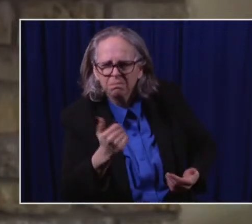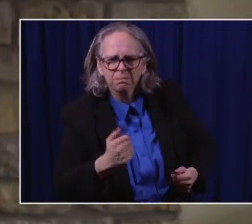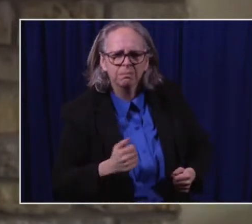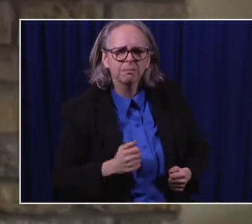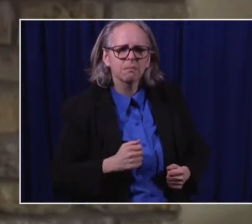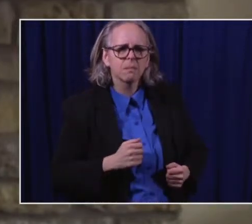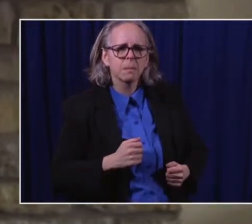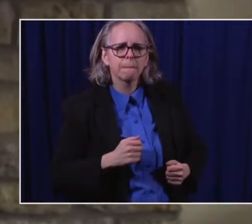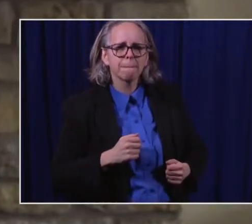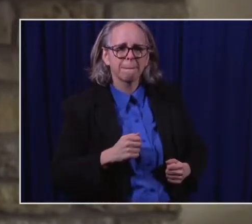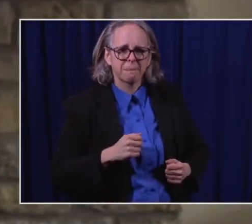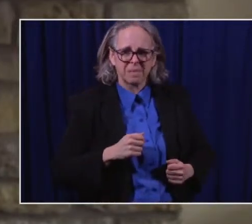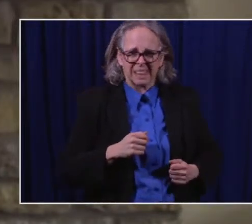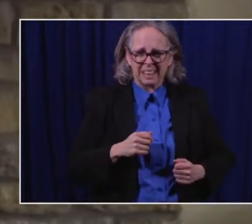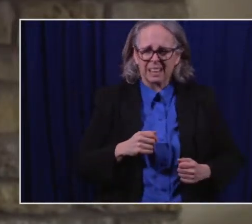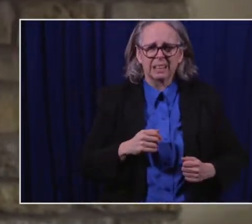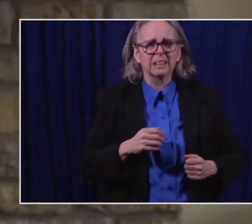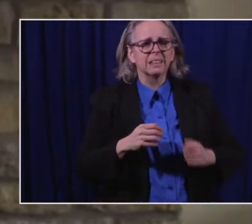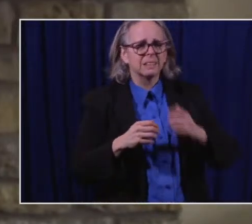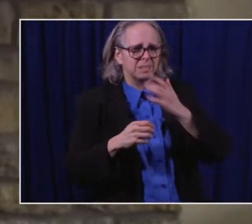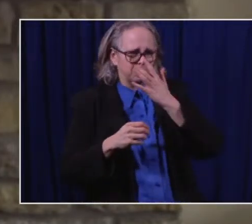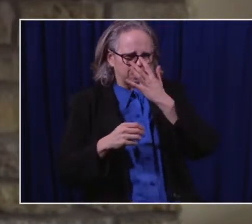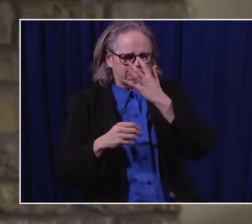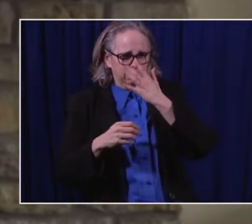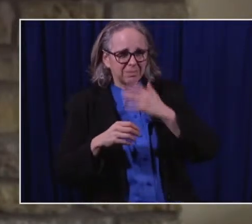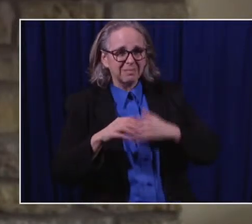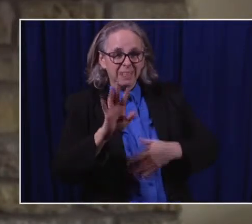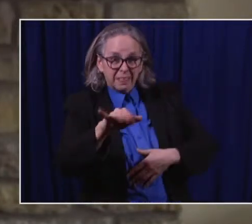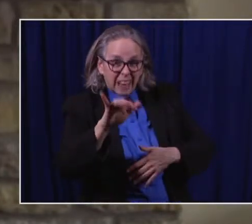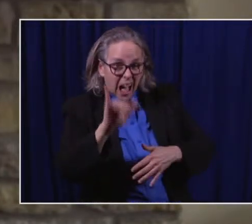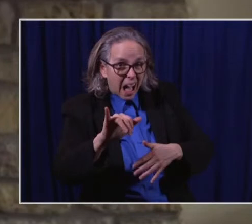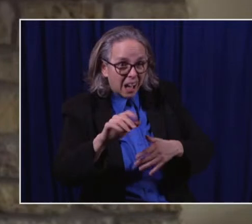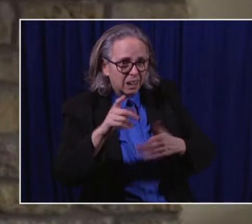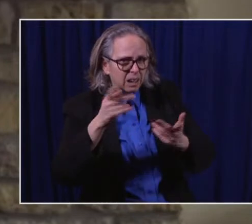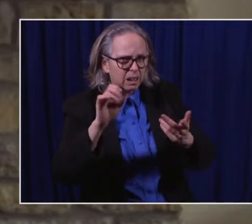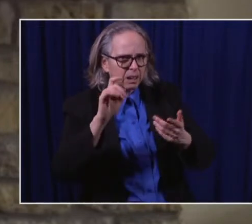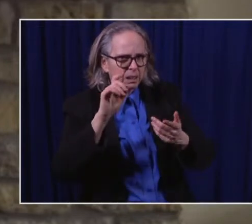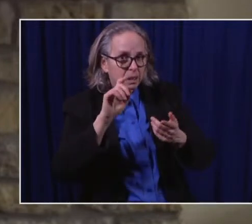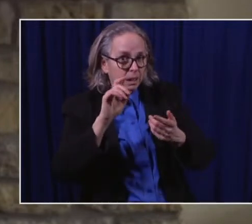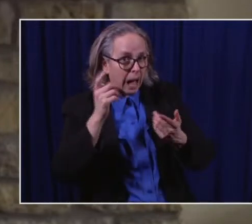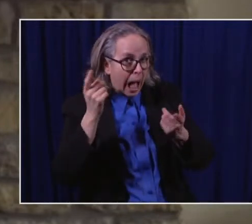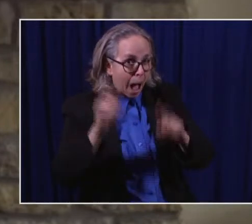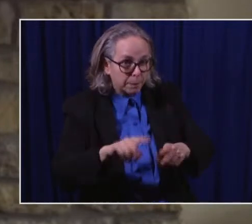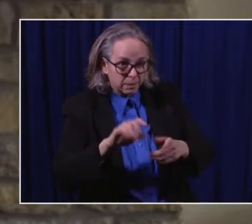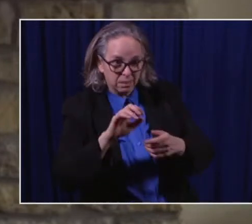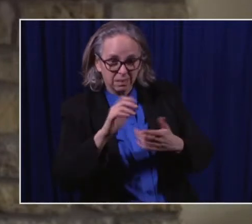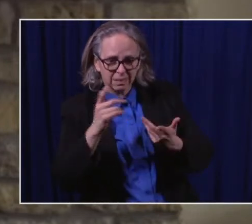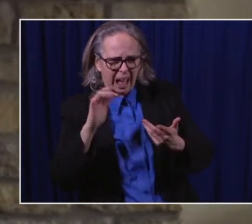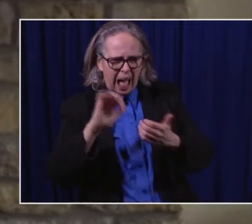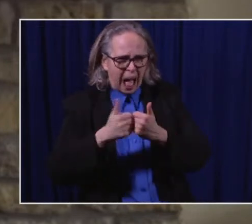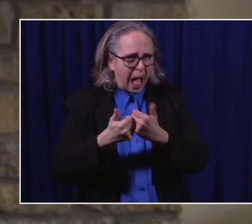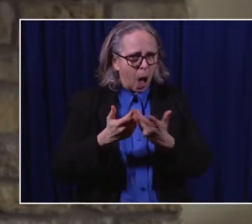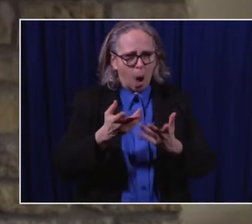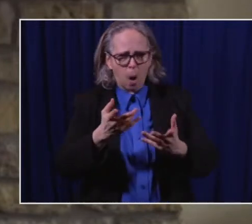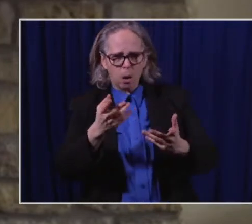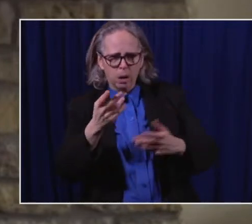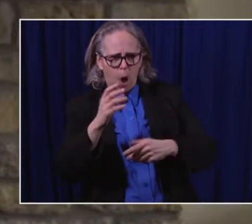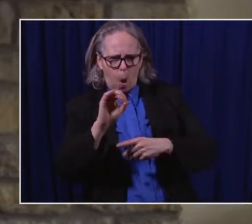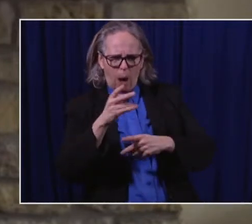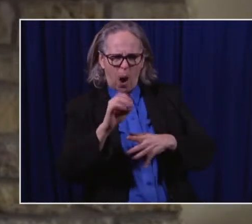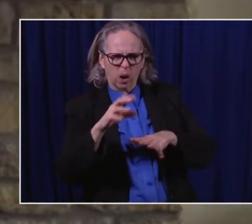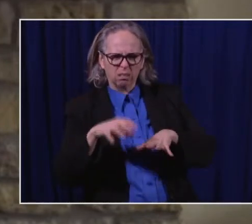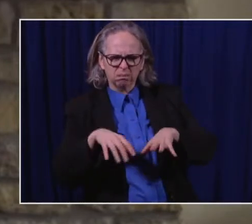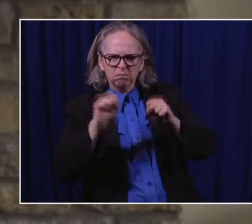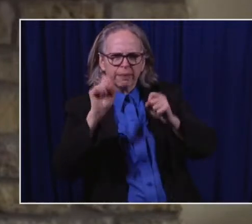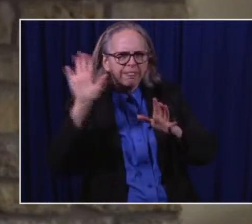Does it change how Ohio investigates and looks at this picture now that